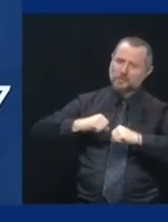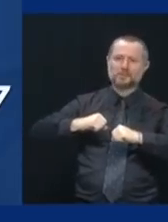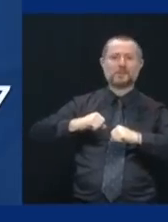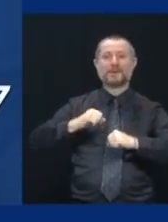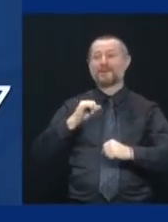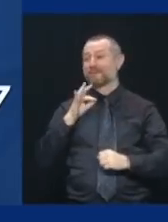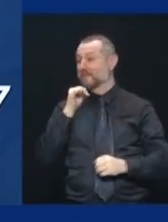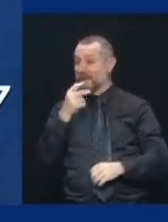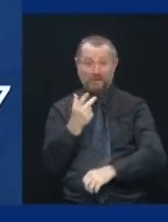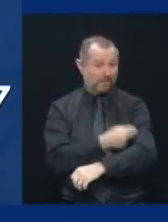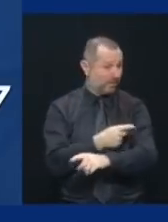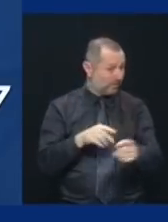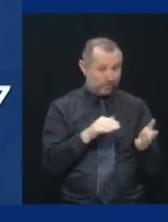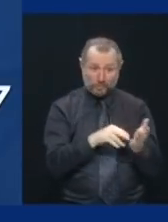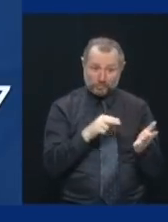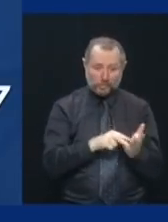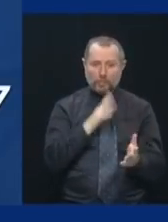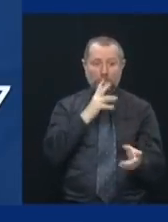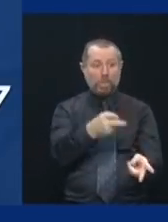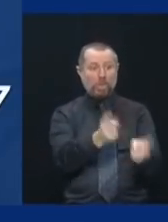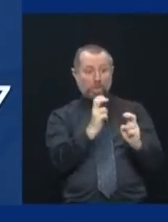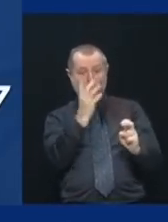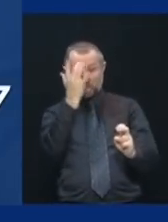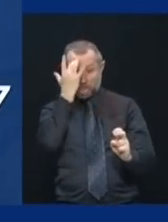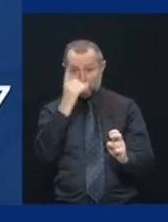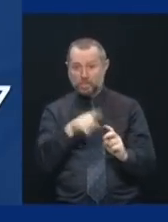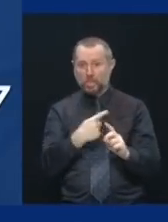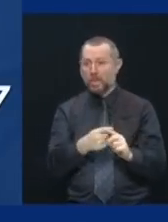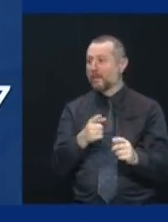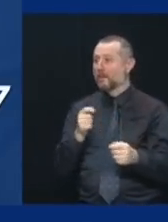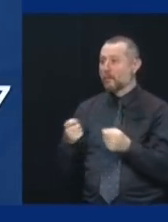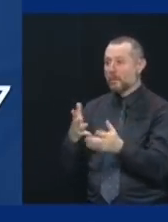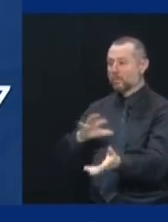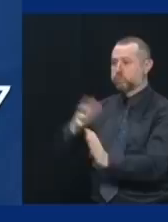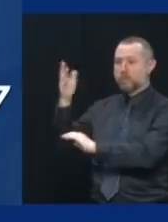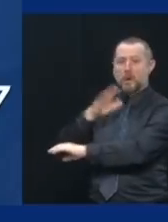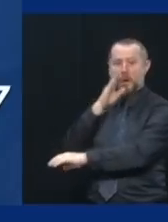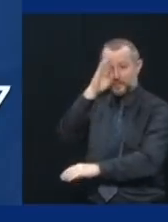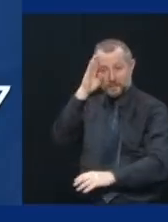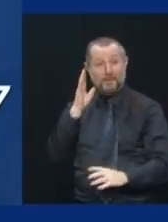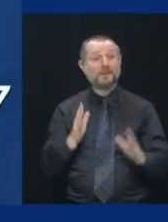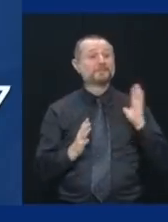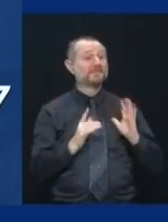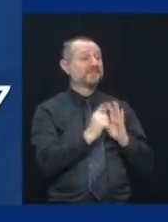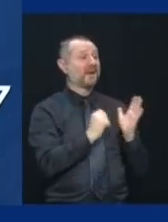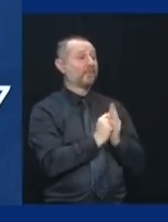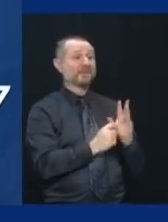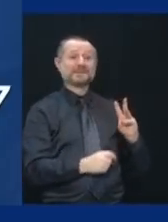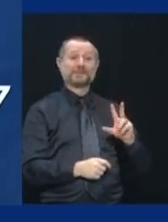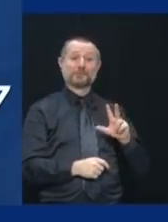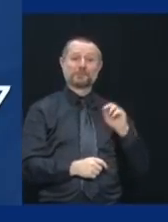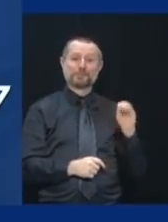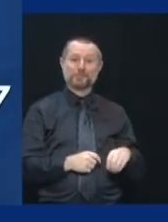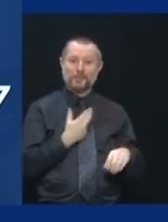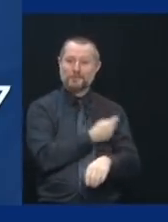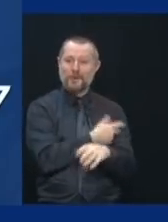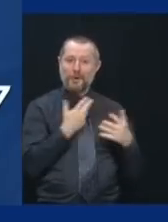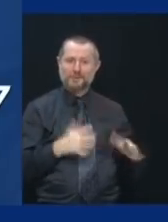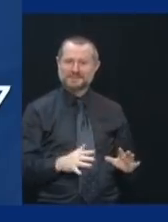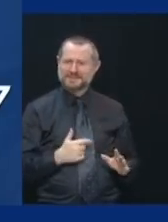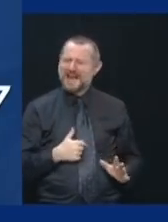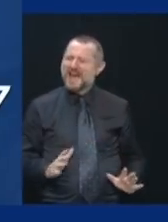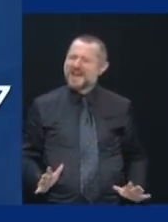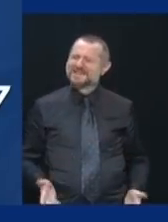hospital capacity comes down. We went from 63% on January 18th. We made a big push. We